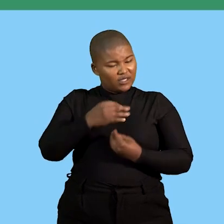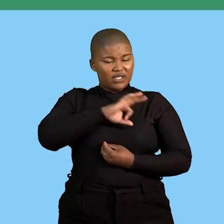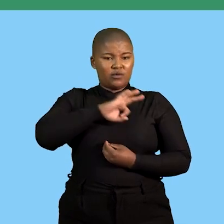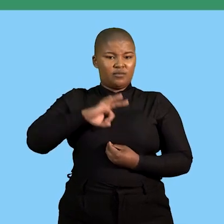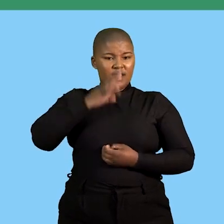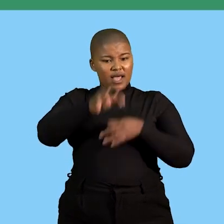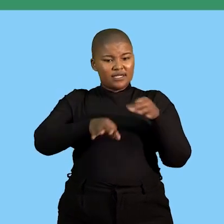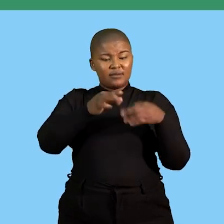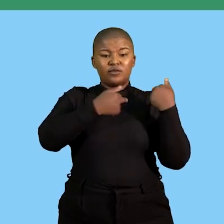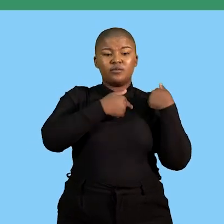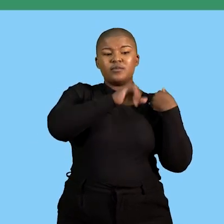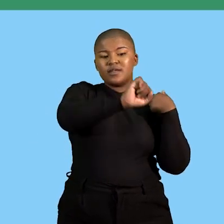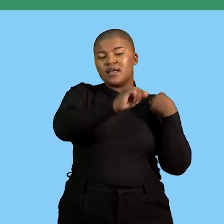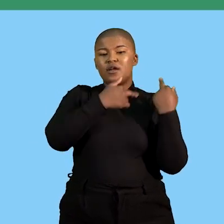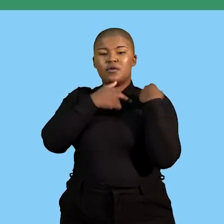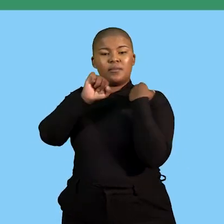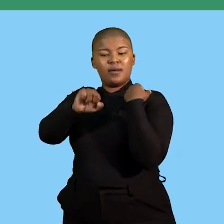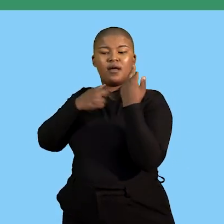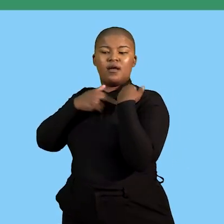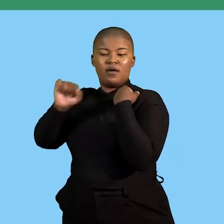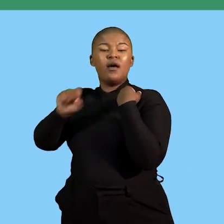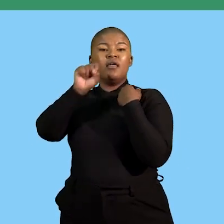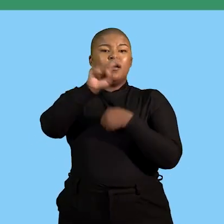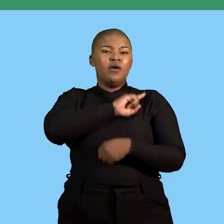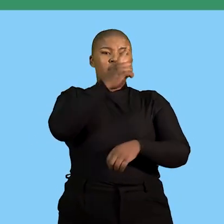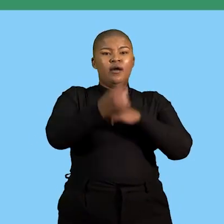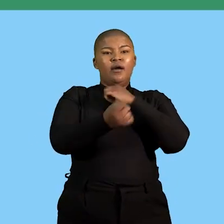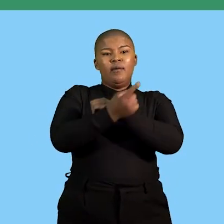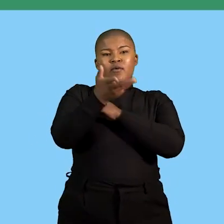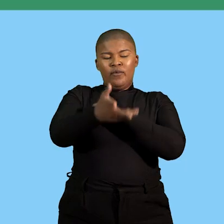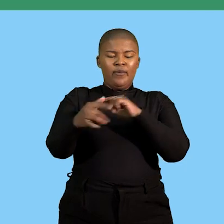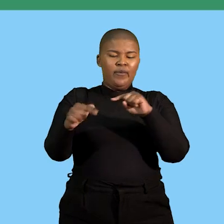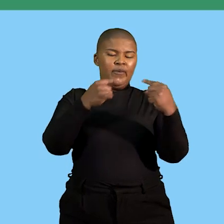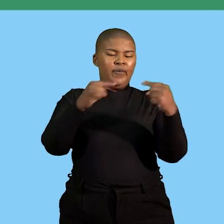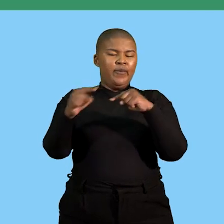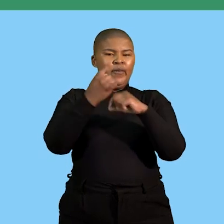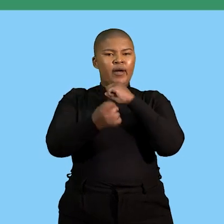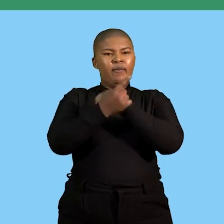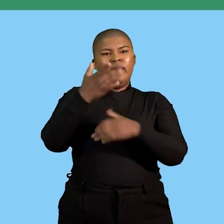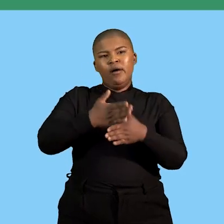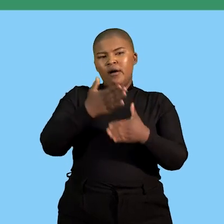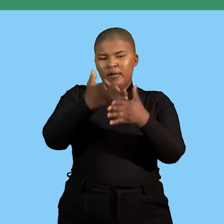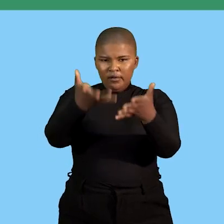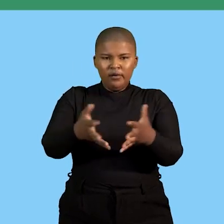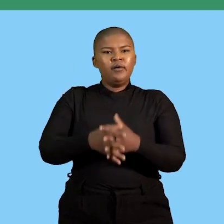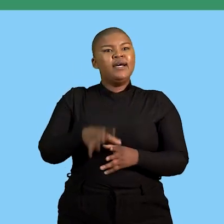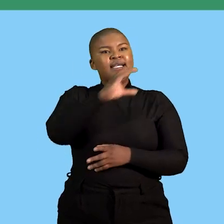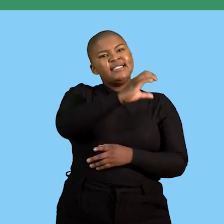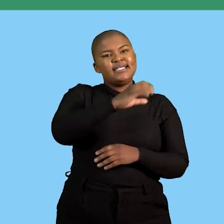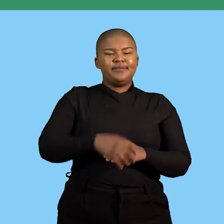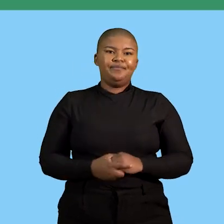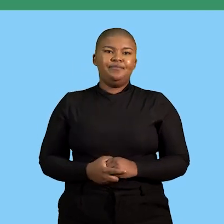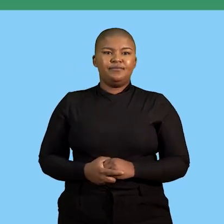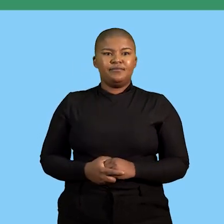their responsibility, leads to the cause of conflict when it comes to such a matter. And then option C says